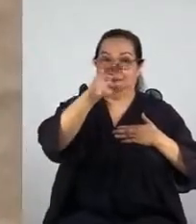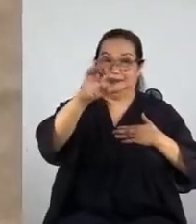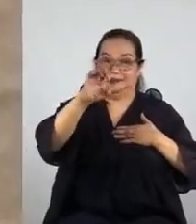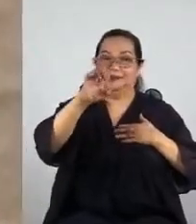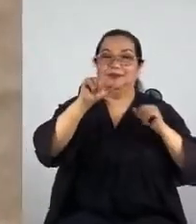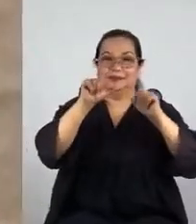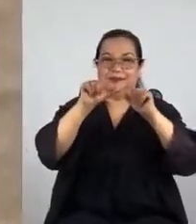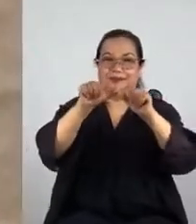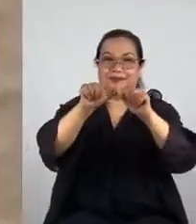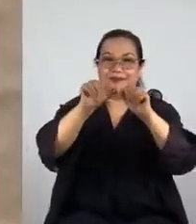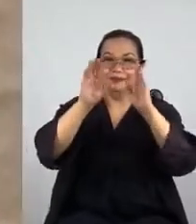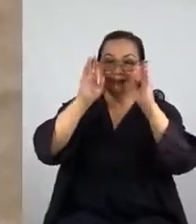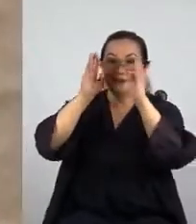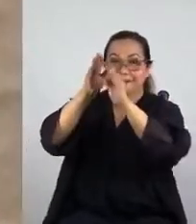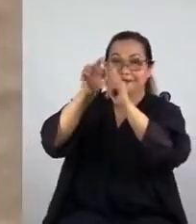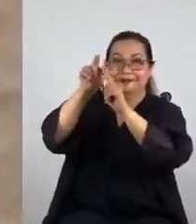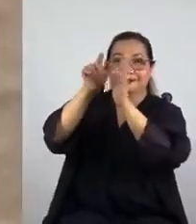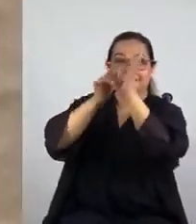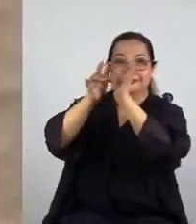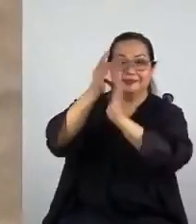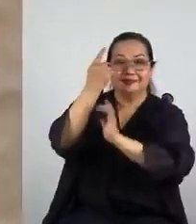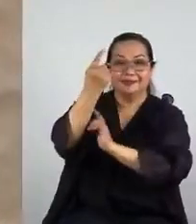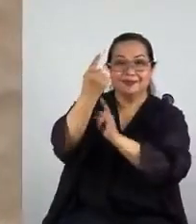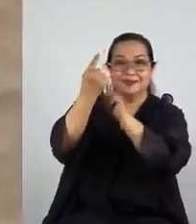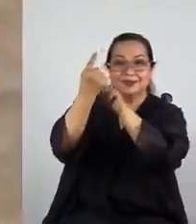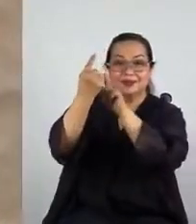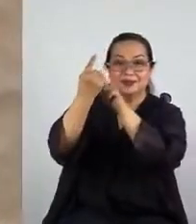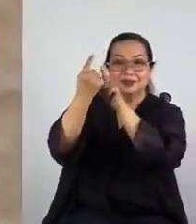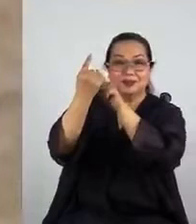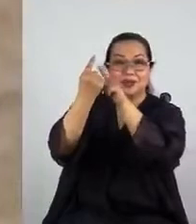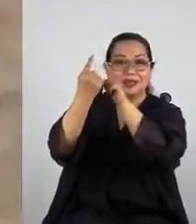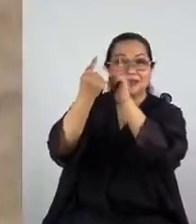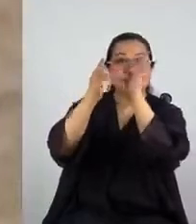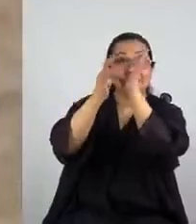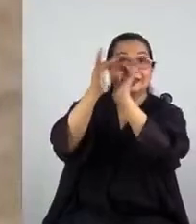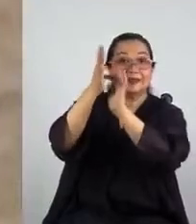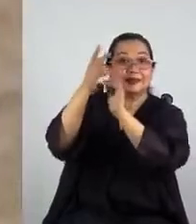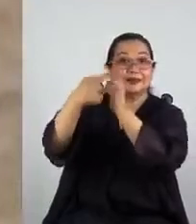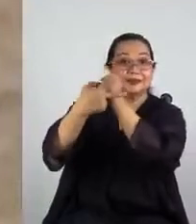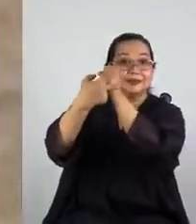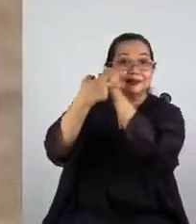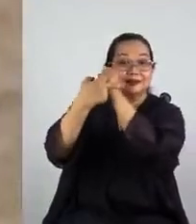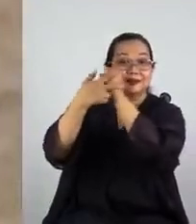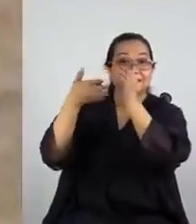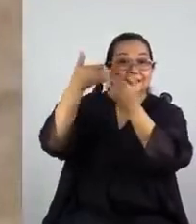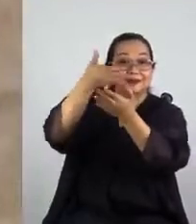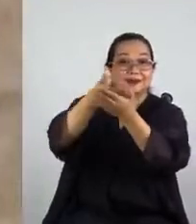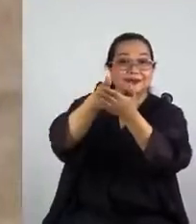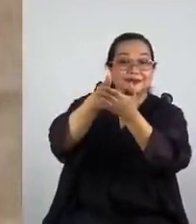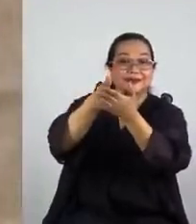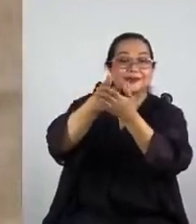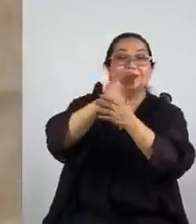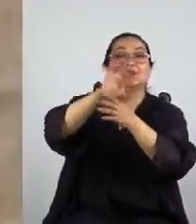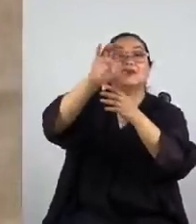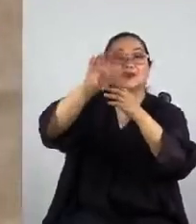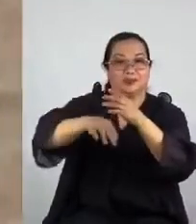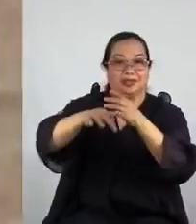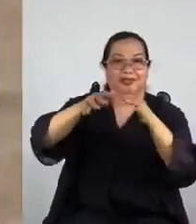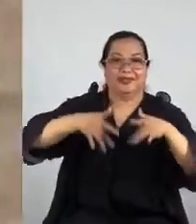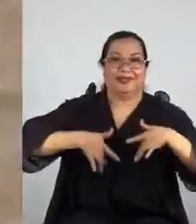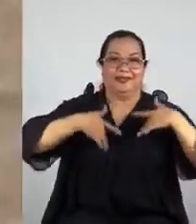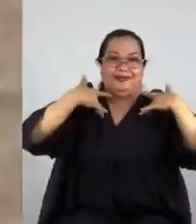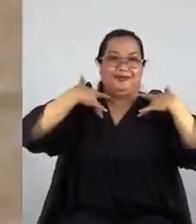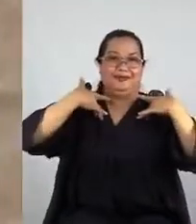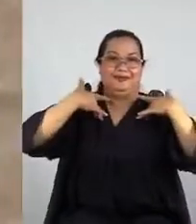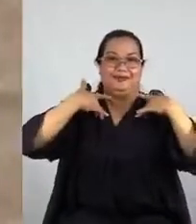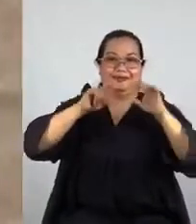We fix our eyes on Jesus because he will be the one to preserve us until we reach the finish line. He promised